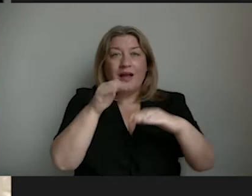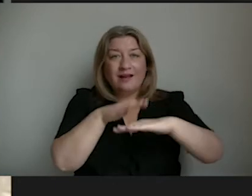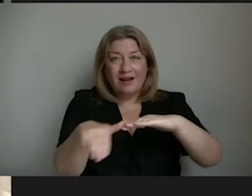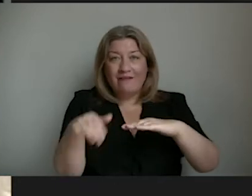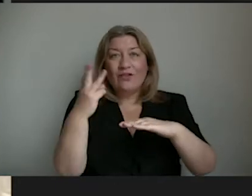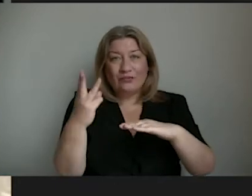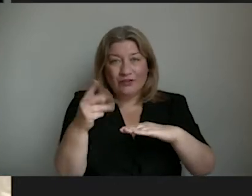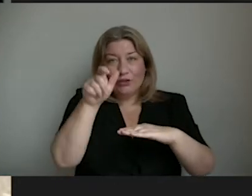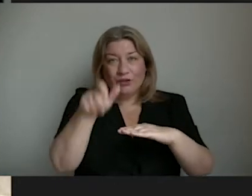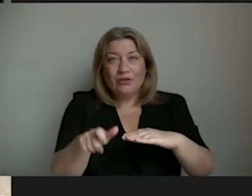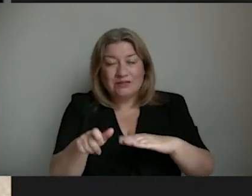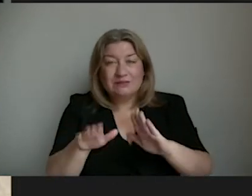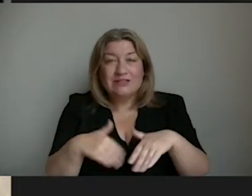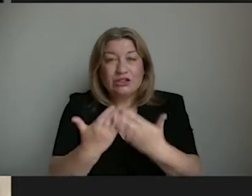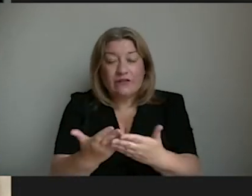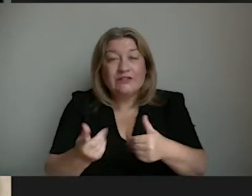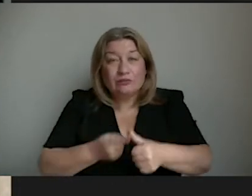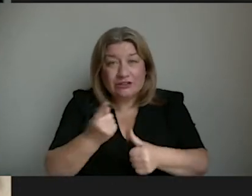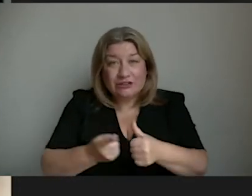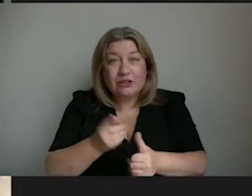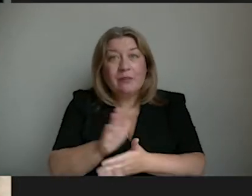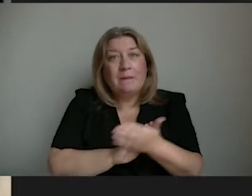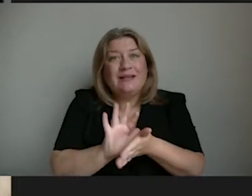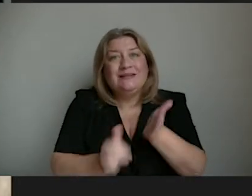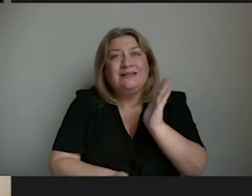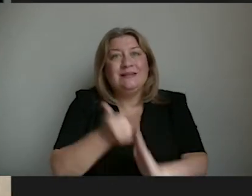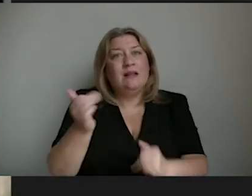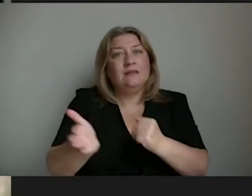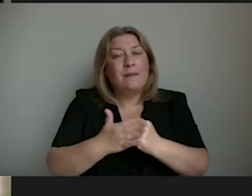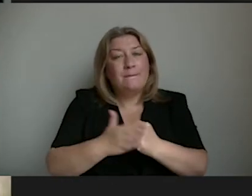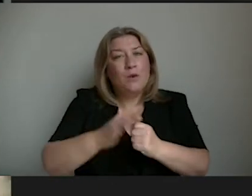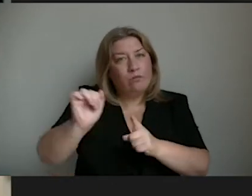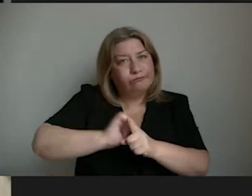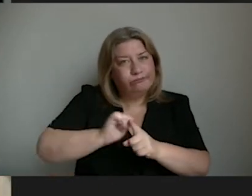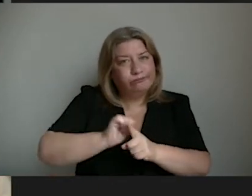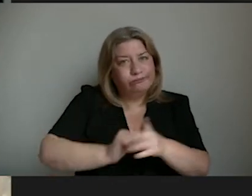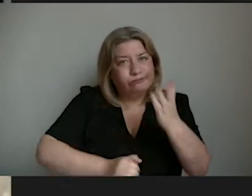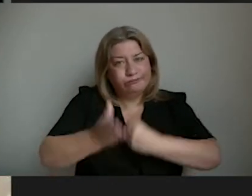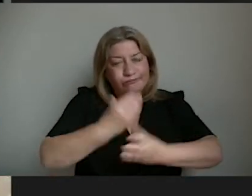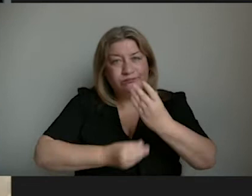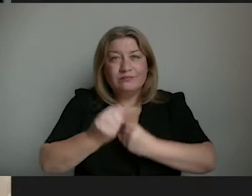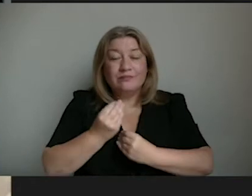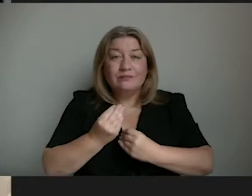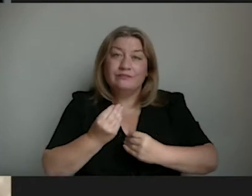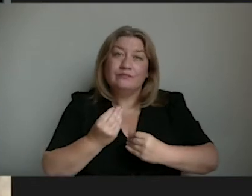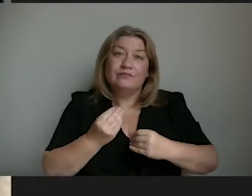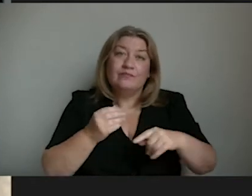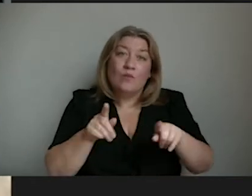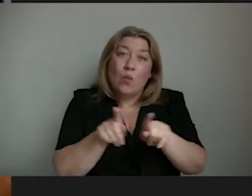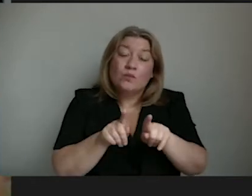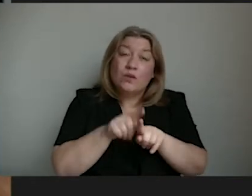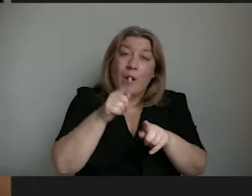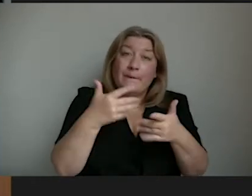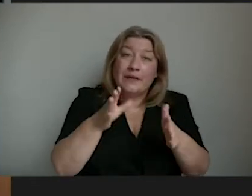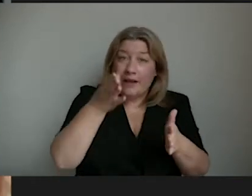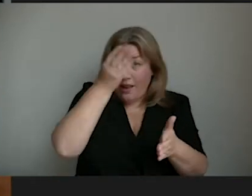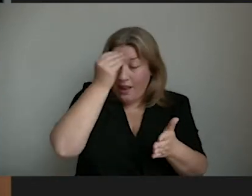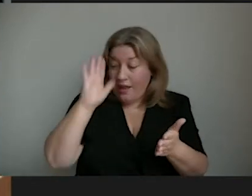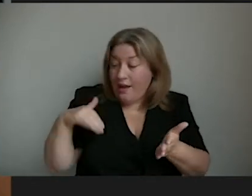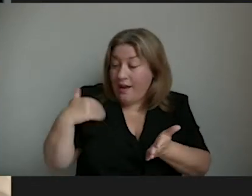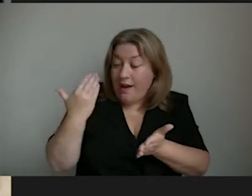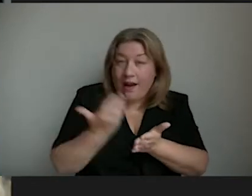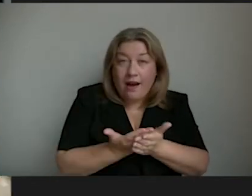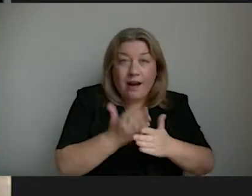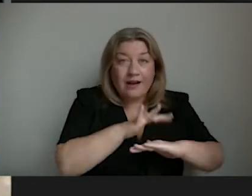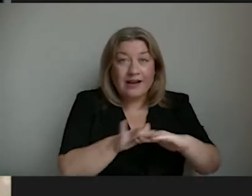progress you to that level 3 customer service where you could gain more skills, and obviously put into practice all the things that you've already